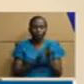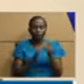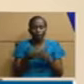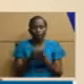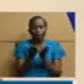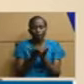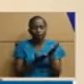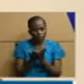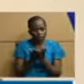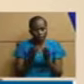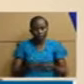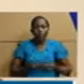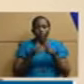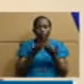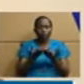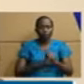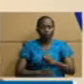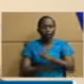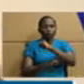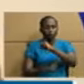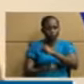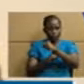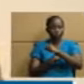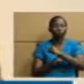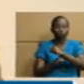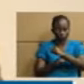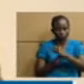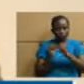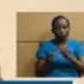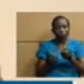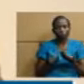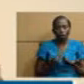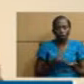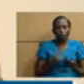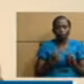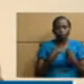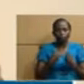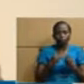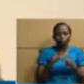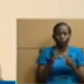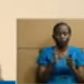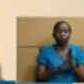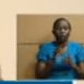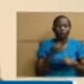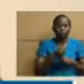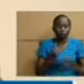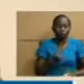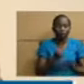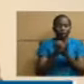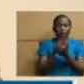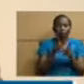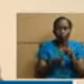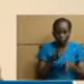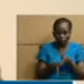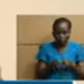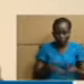services, provides a foundation on which to build productive livelihoods, as well as enabling citizens to live